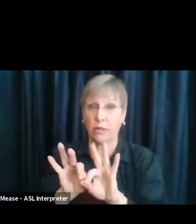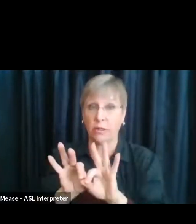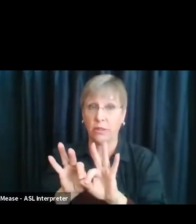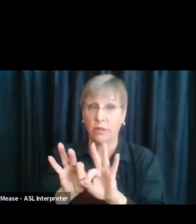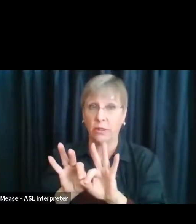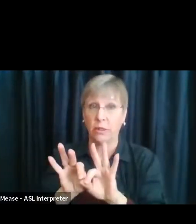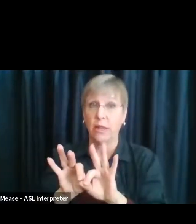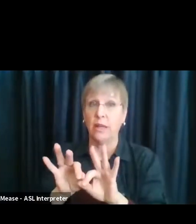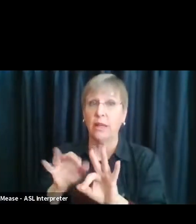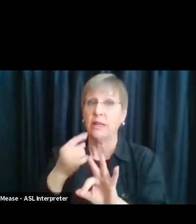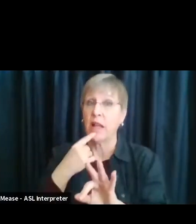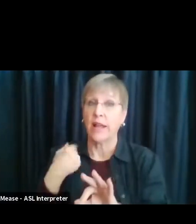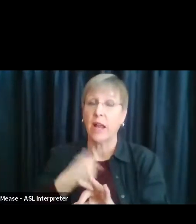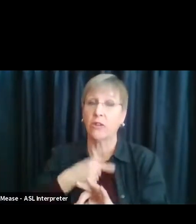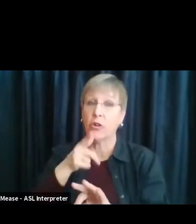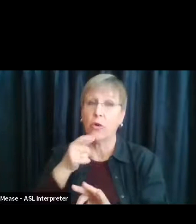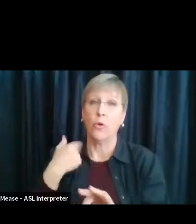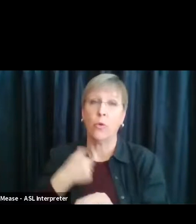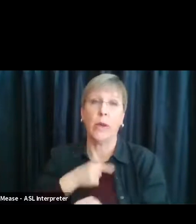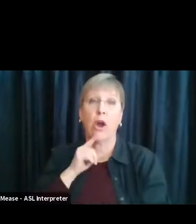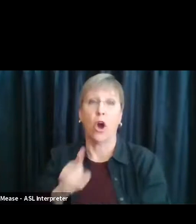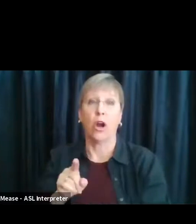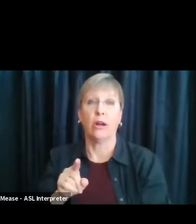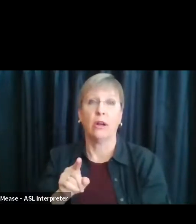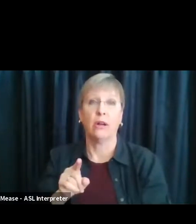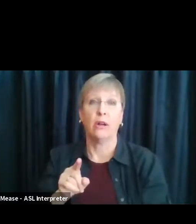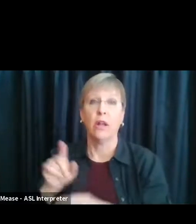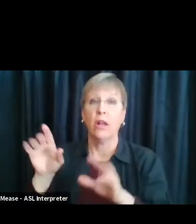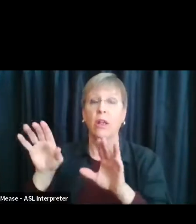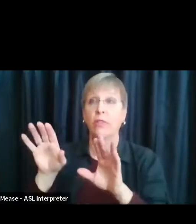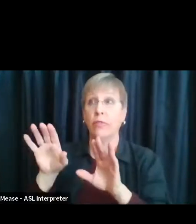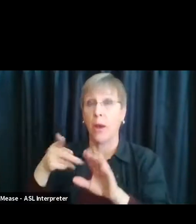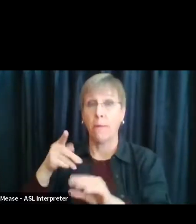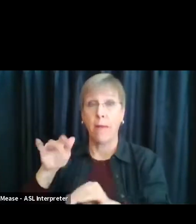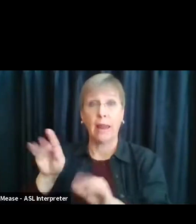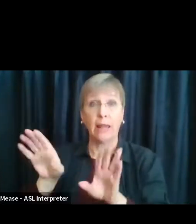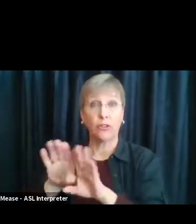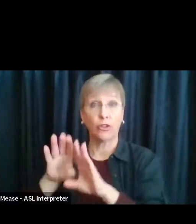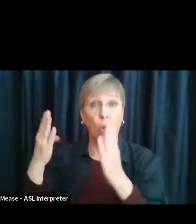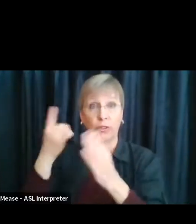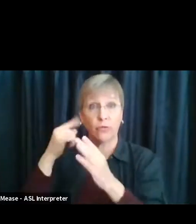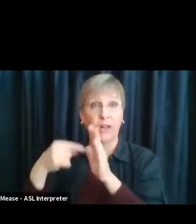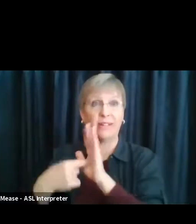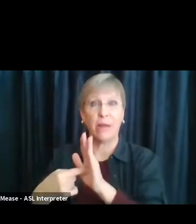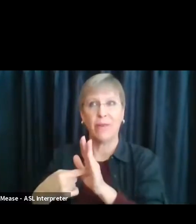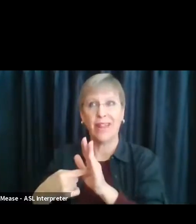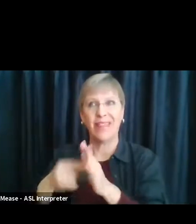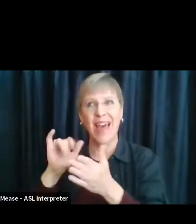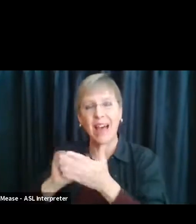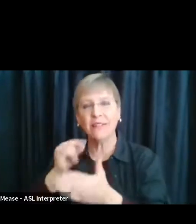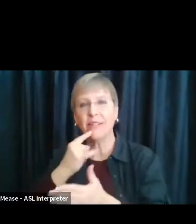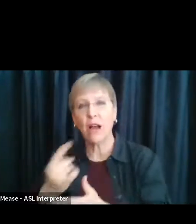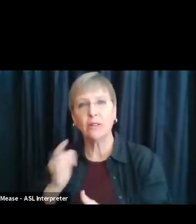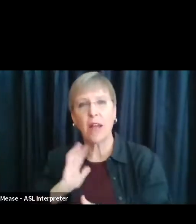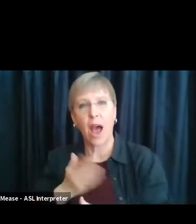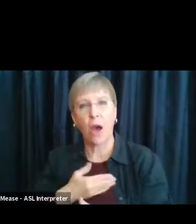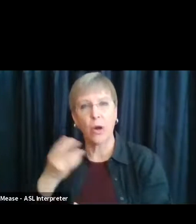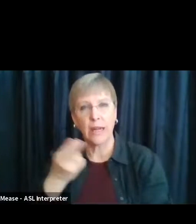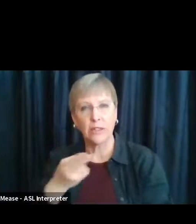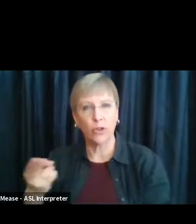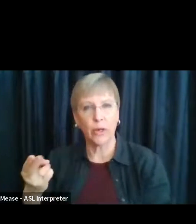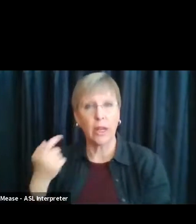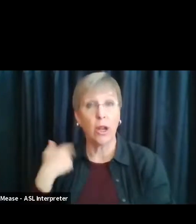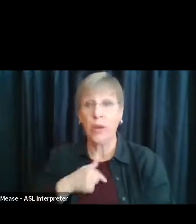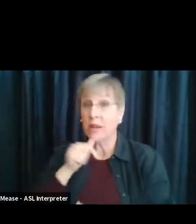us who we are. The doors of the palace, for example, they tell our history. We didn't write